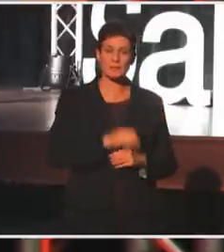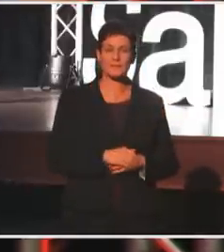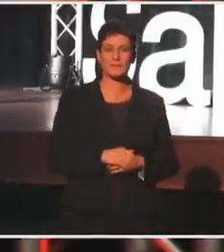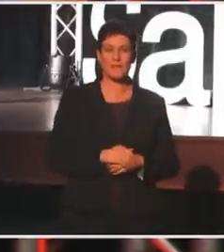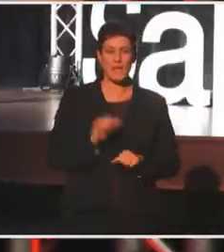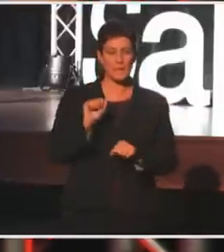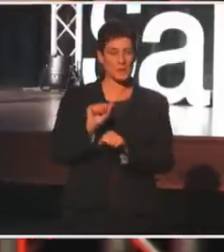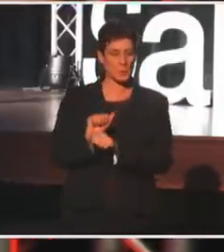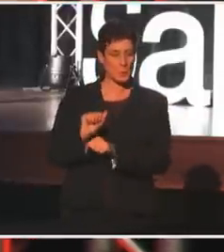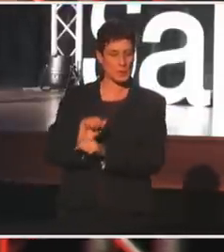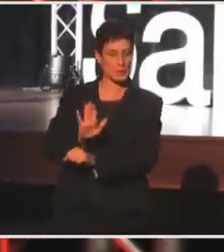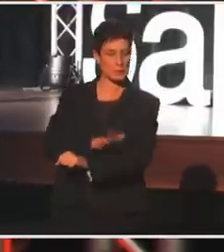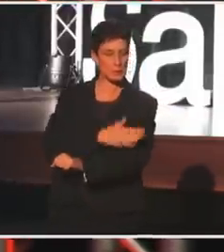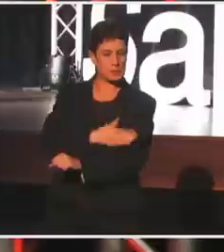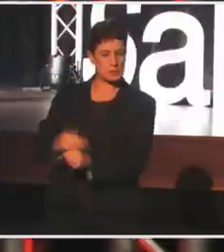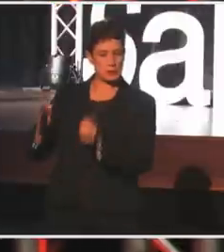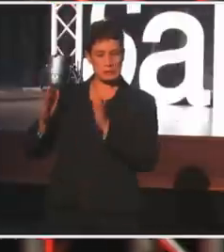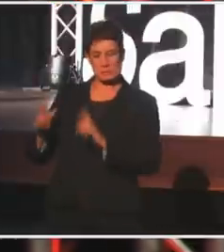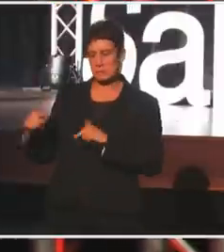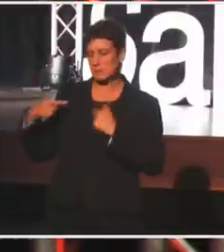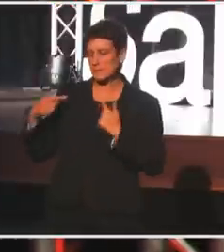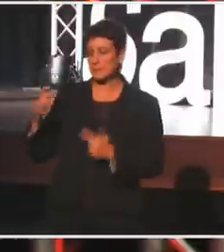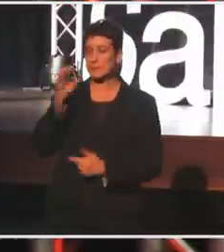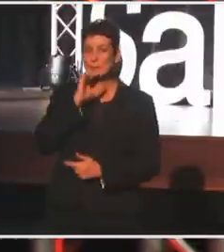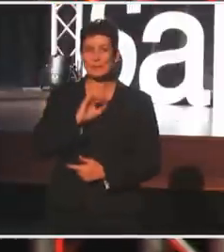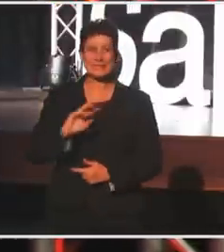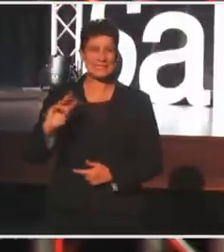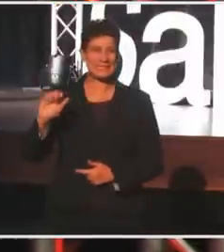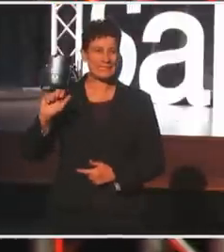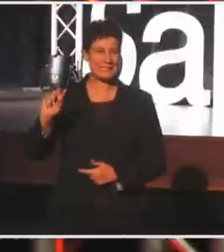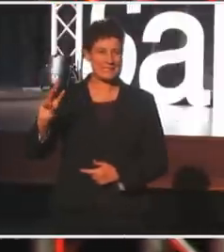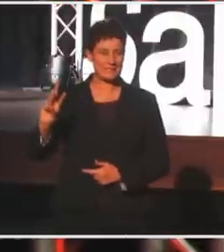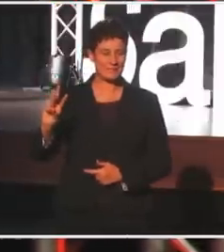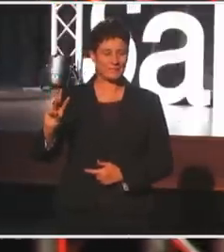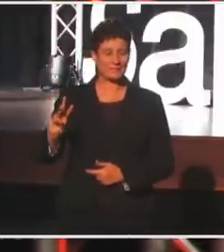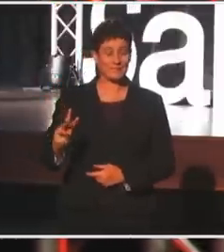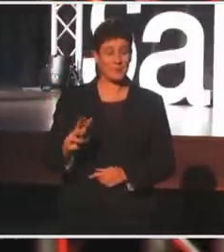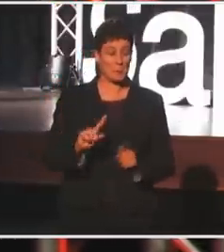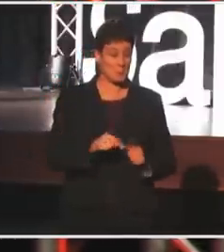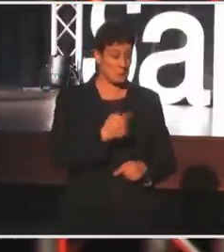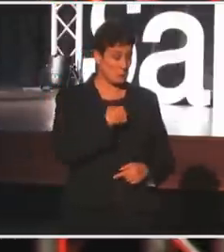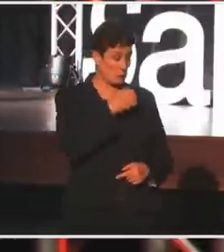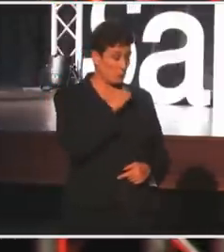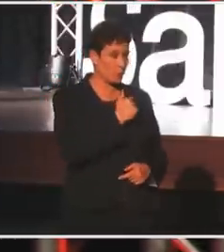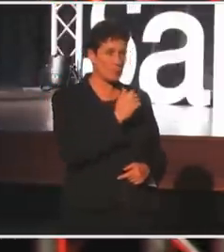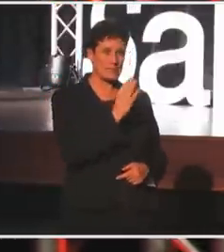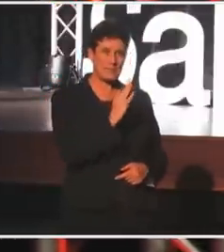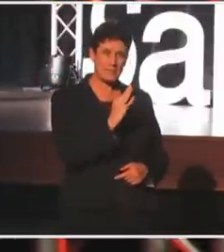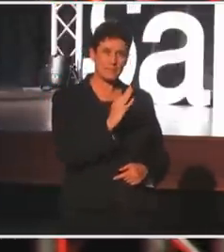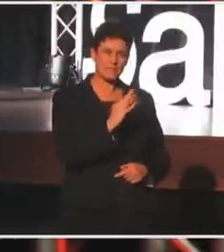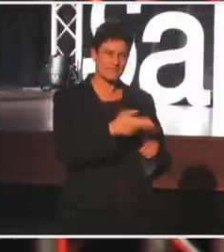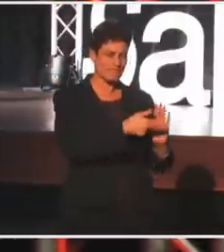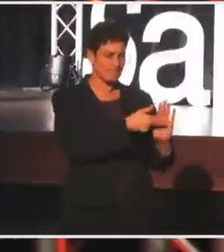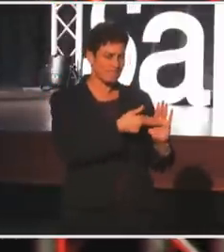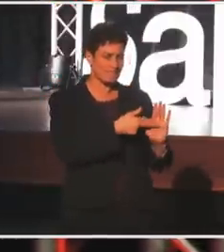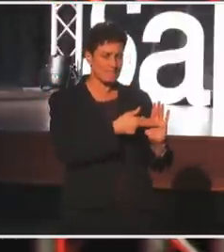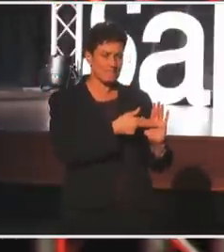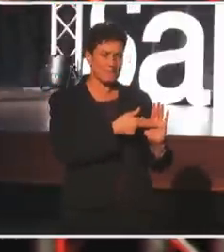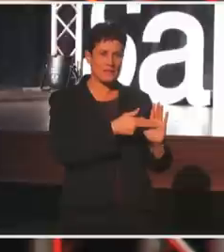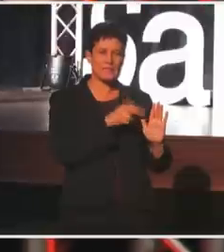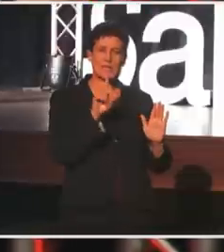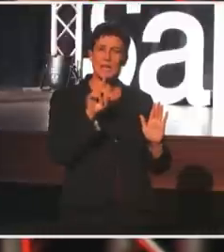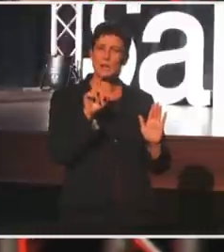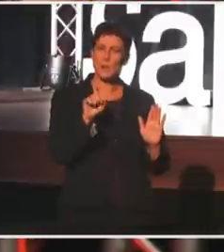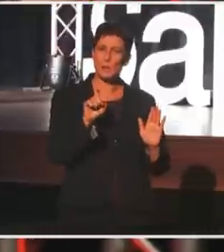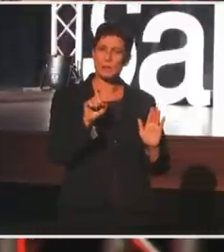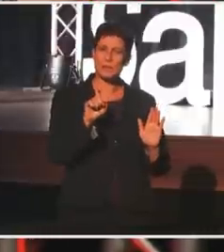musician since I was 16 years old. When I was 14, I was diagnosed with Asperger's syndrome,